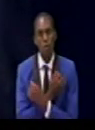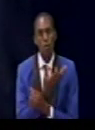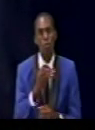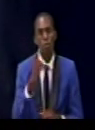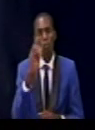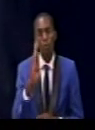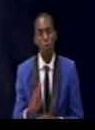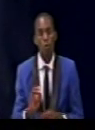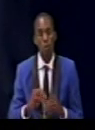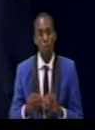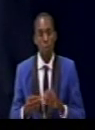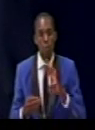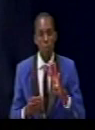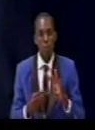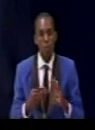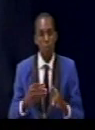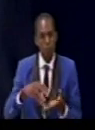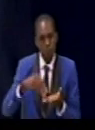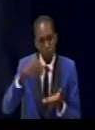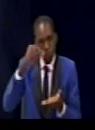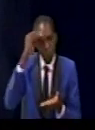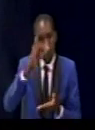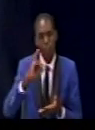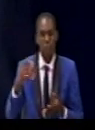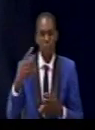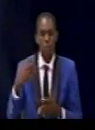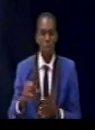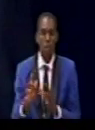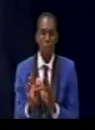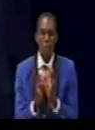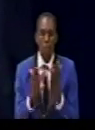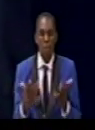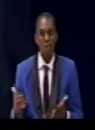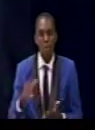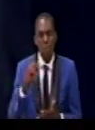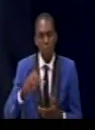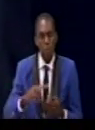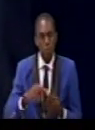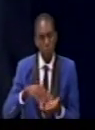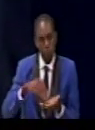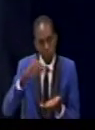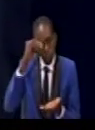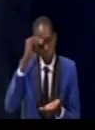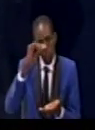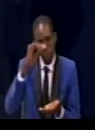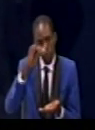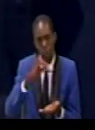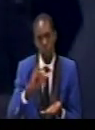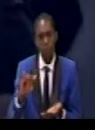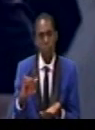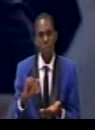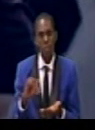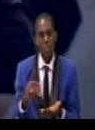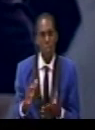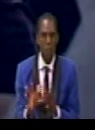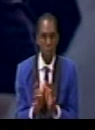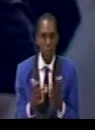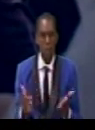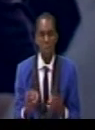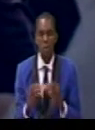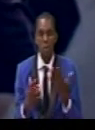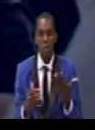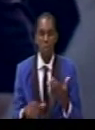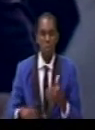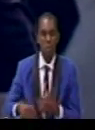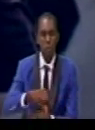assimilation of the scripture. And they need not to be reading the scriptures, assimilating the scriptures, taking the scriptures in. Number five, association with